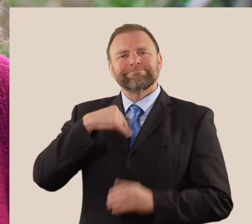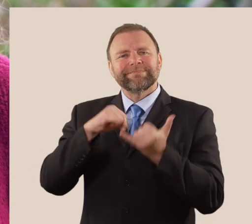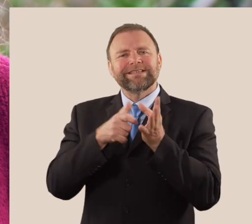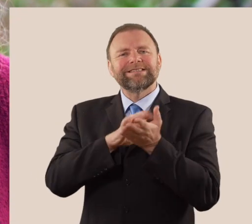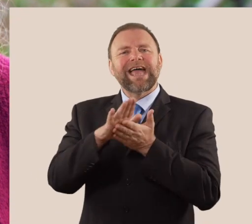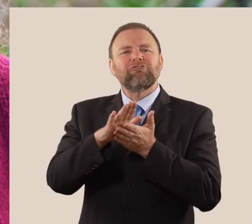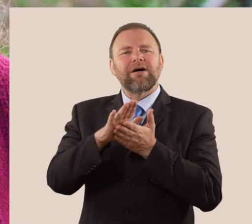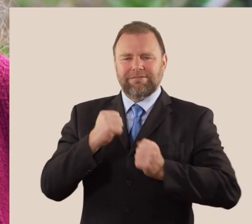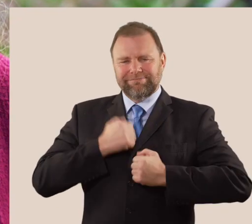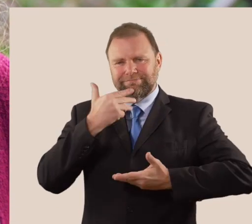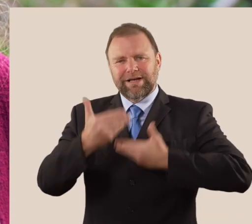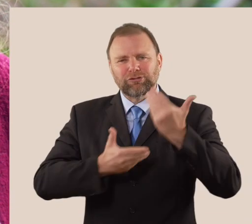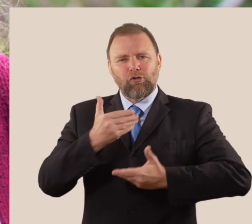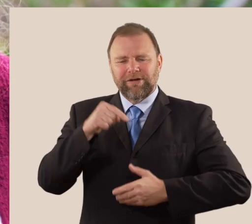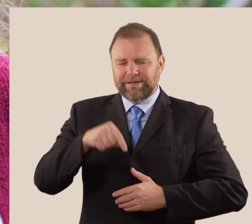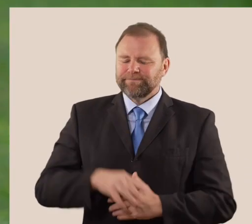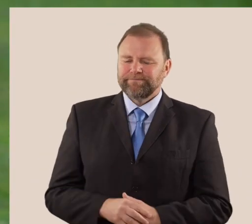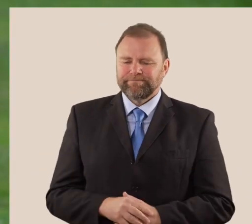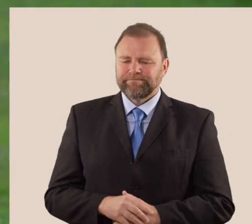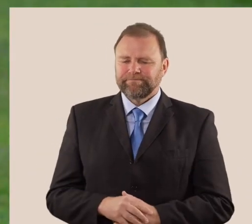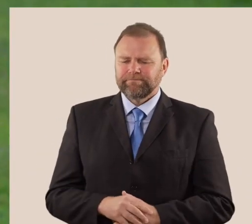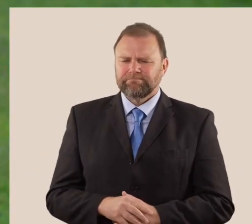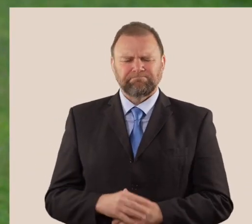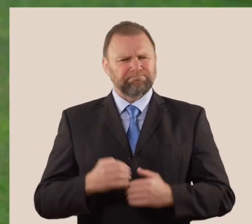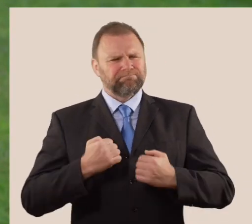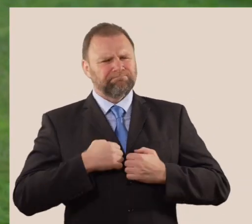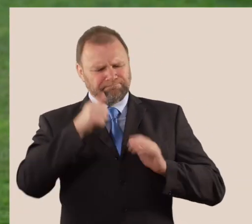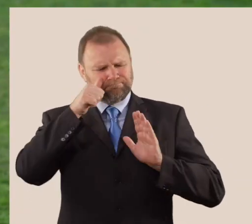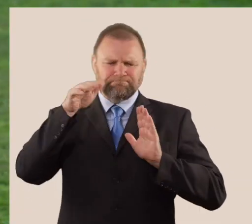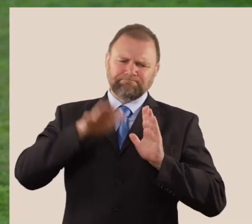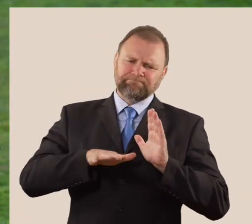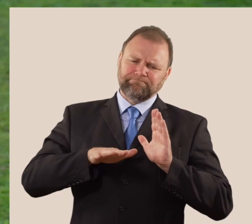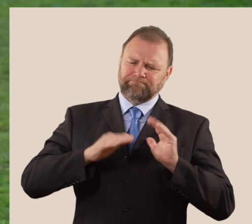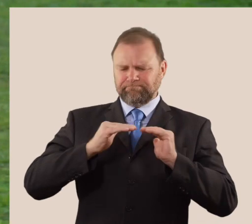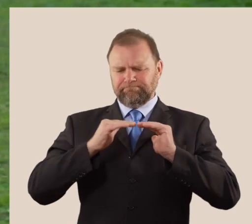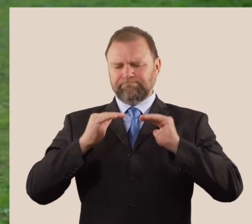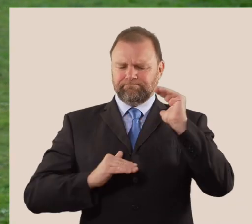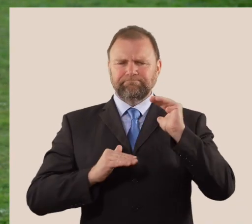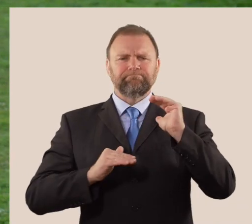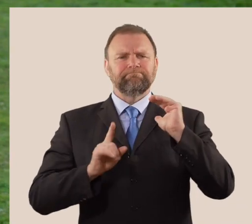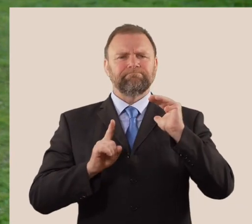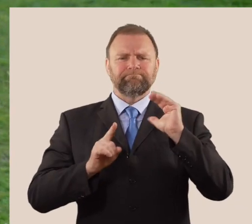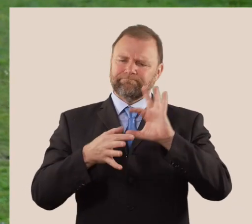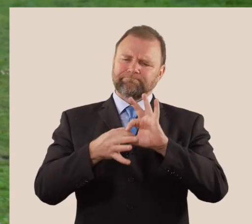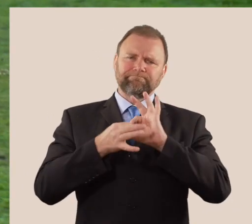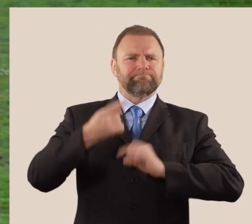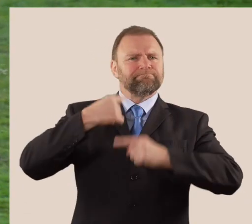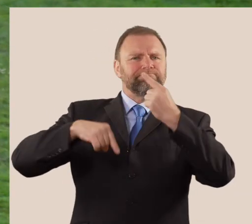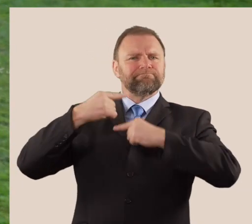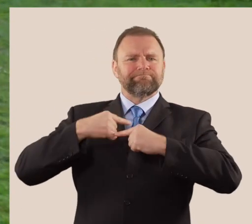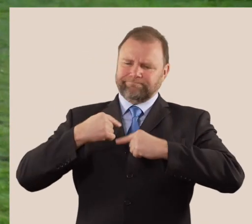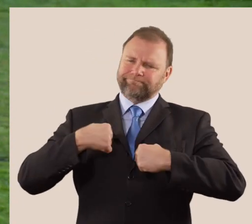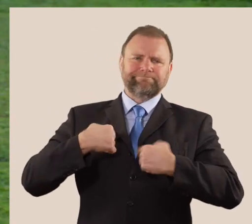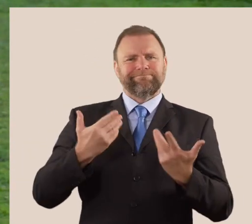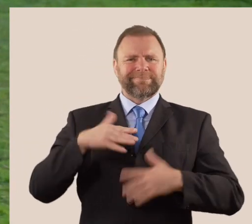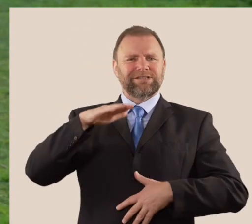My name is Sarah and this is my story. My experience of inequality, I suppose, comes back to being